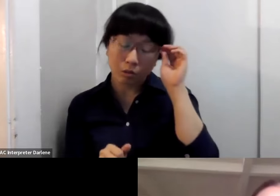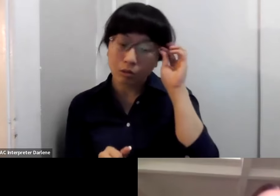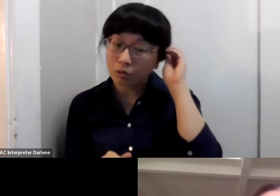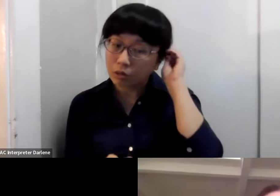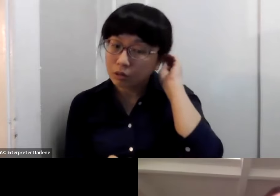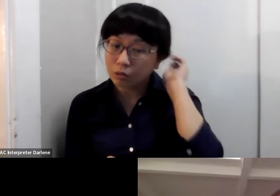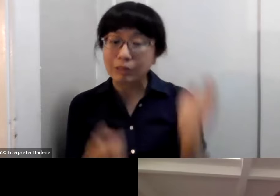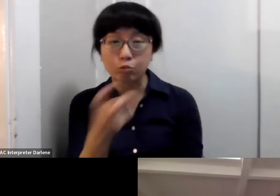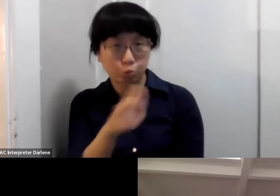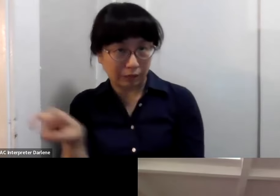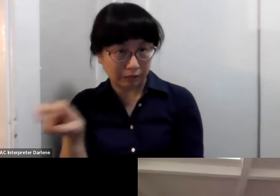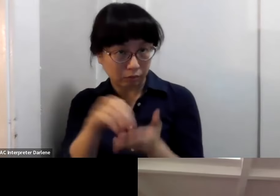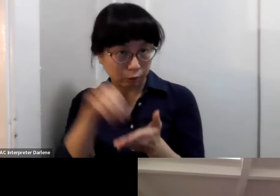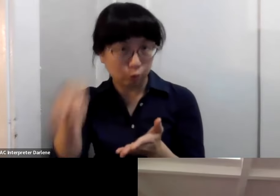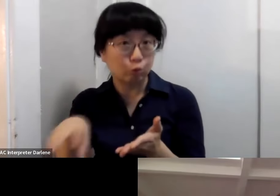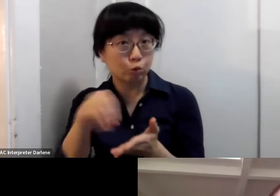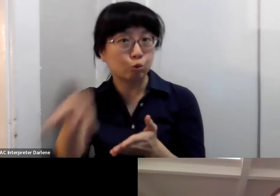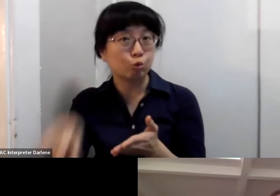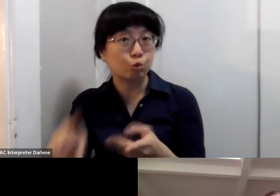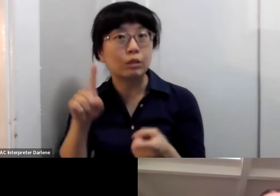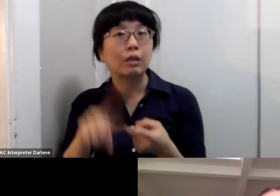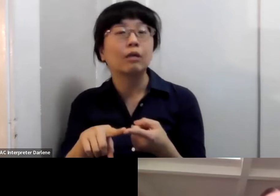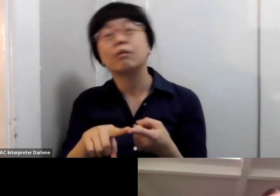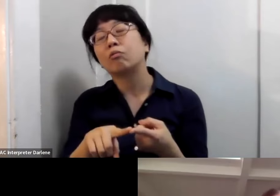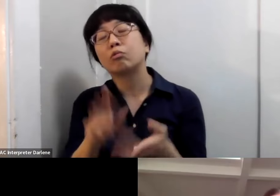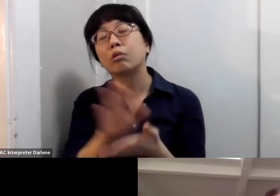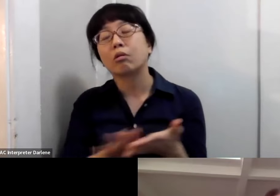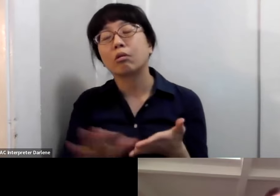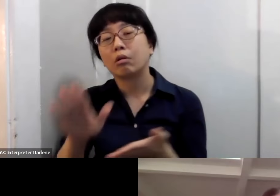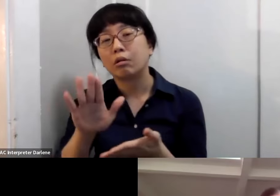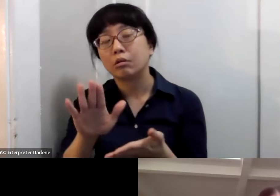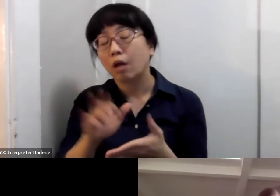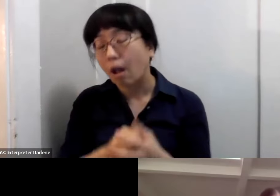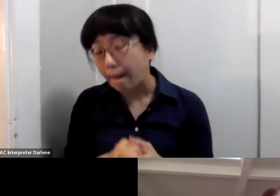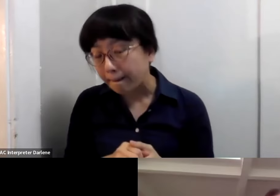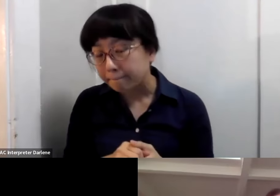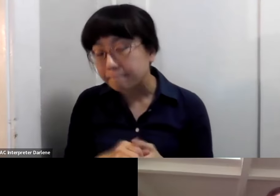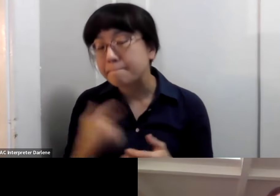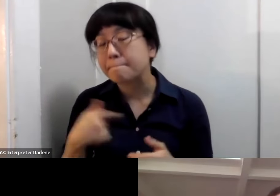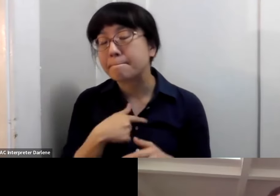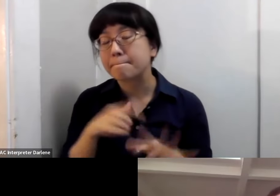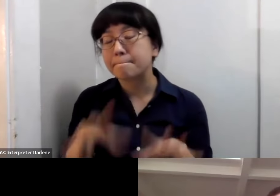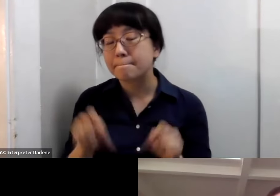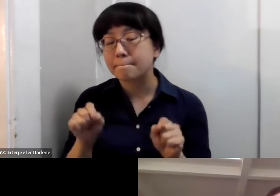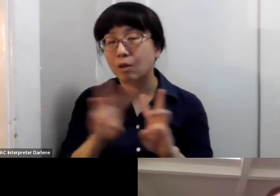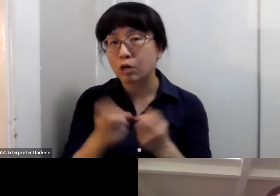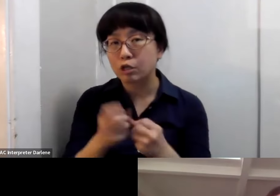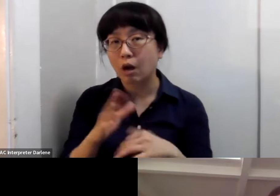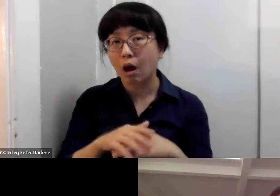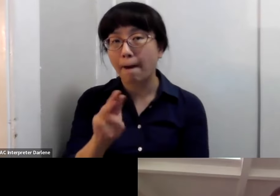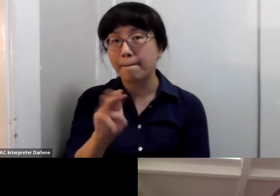towards transfer students into the College of CNSM. And we did a workshop on metacognition. And there we really take